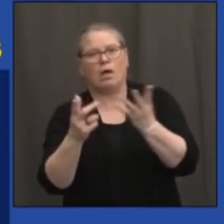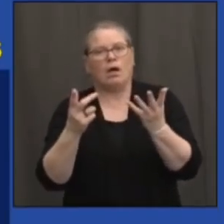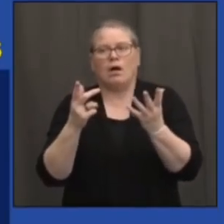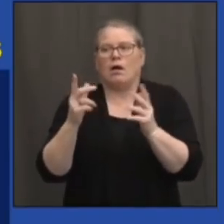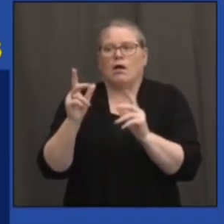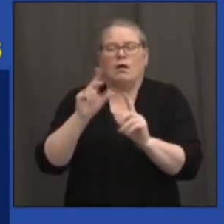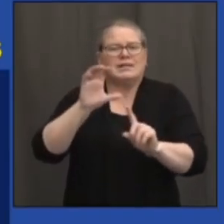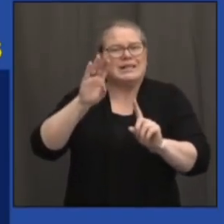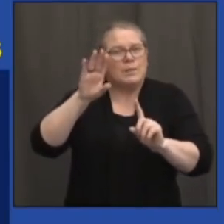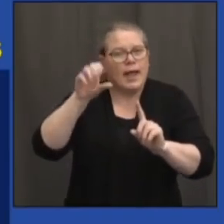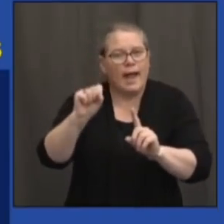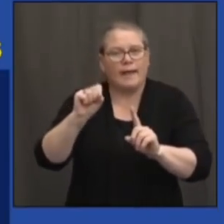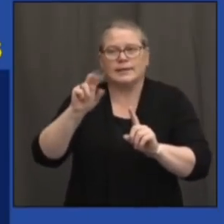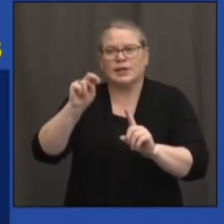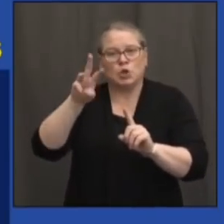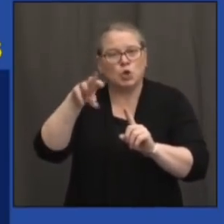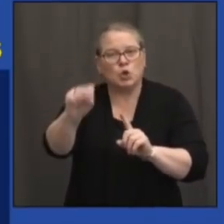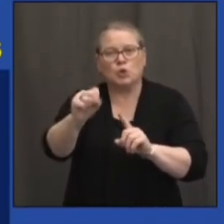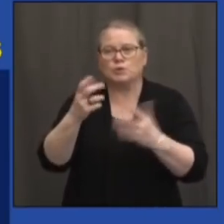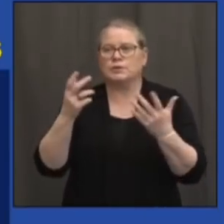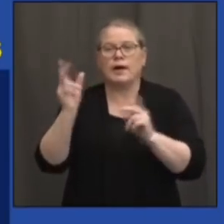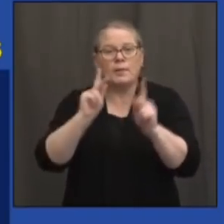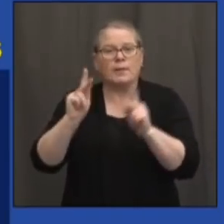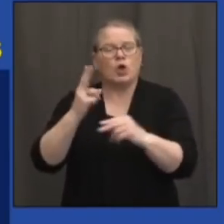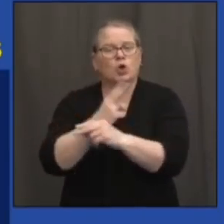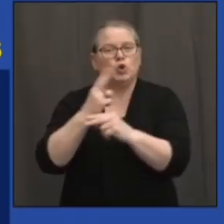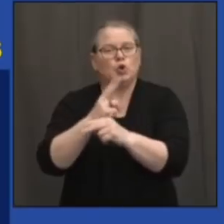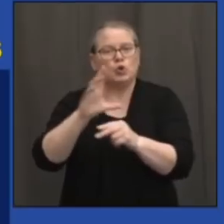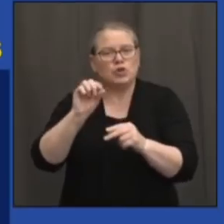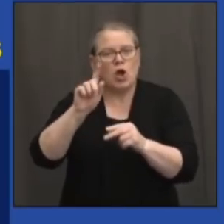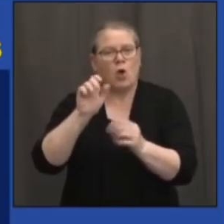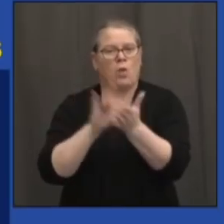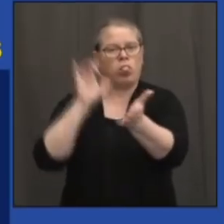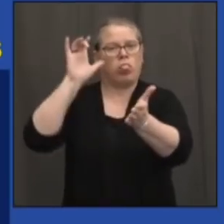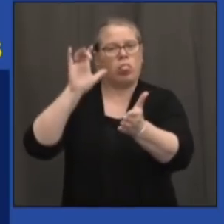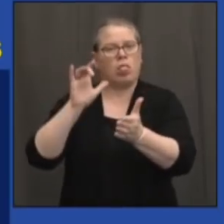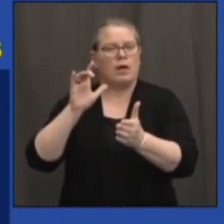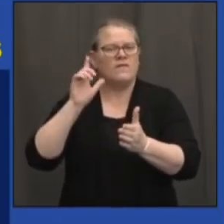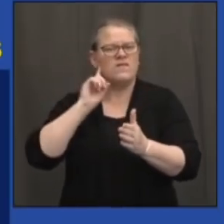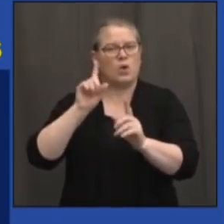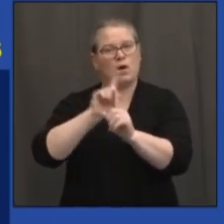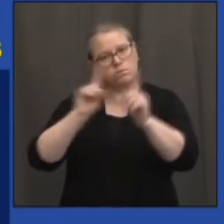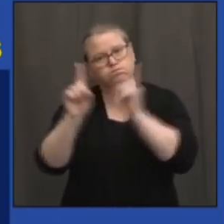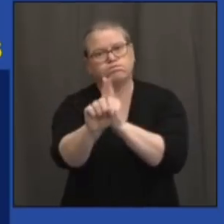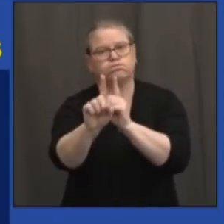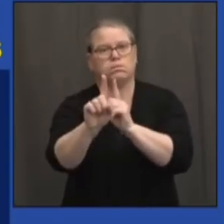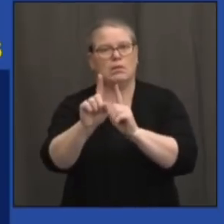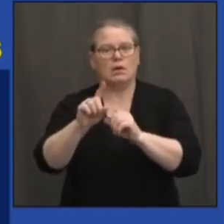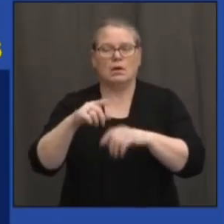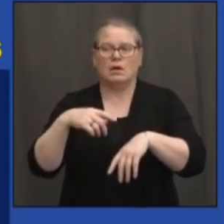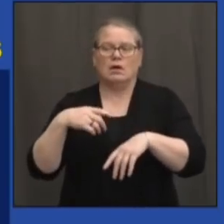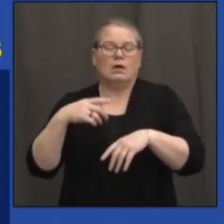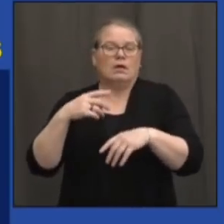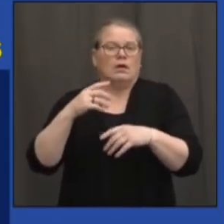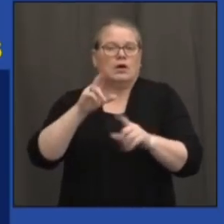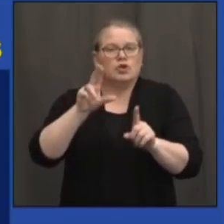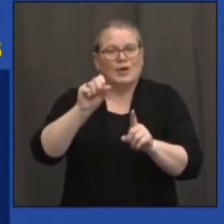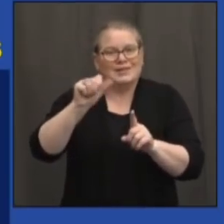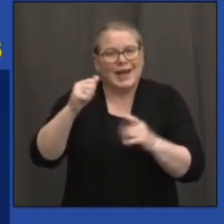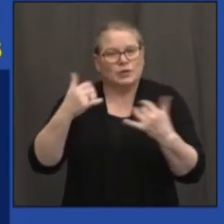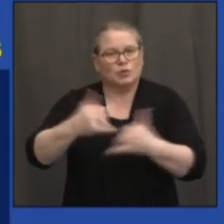communities, using access codes wrongly to jump ahead of the line. USA Today, cutting, bribing,